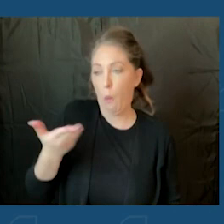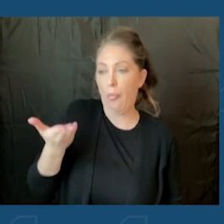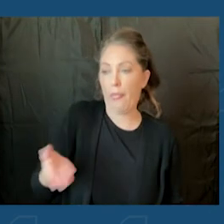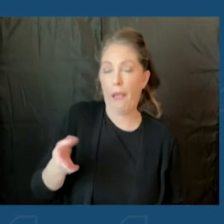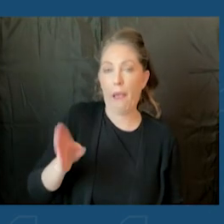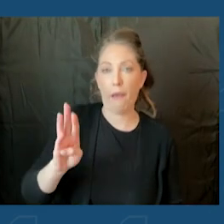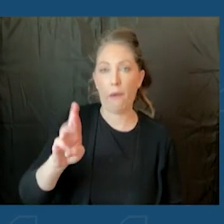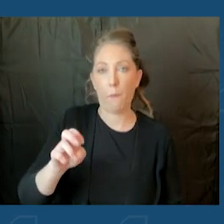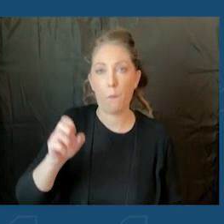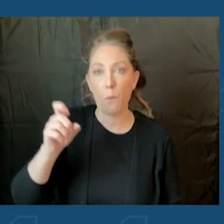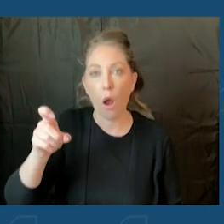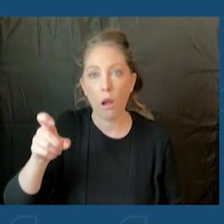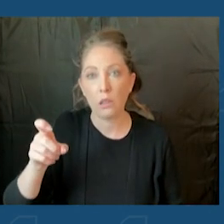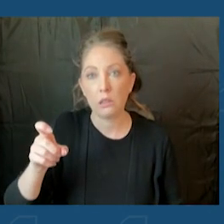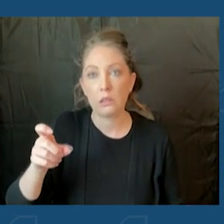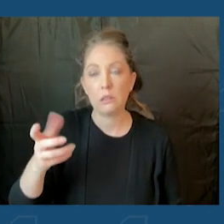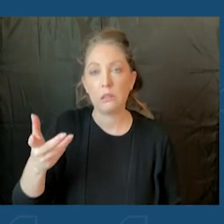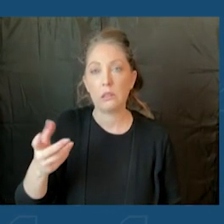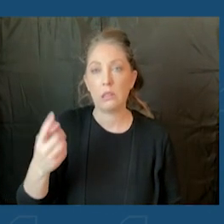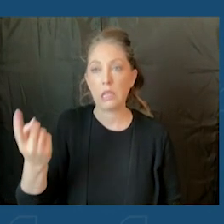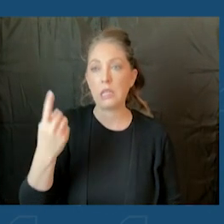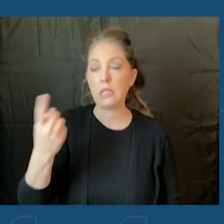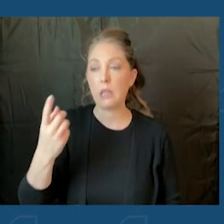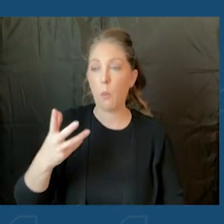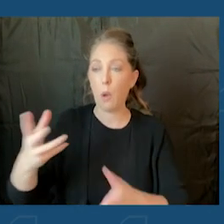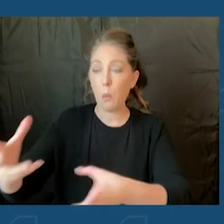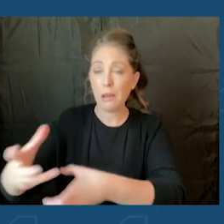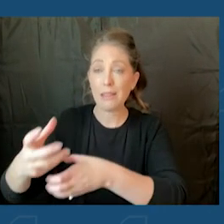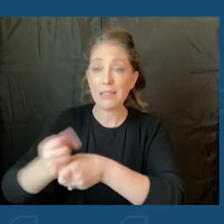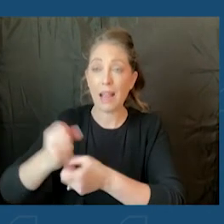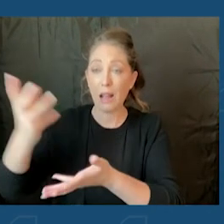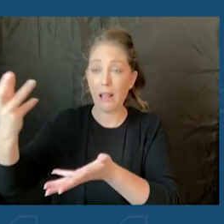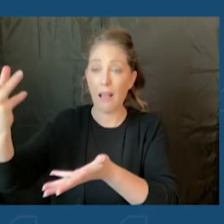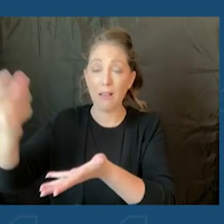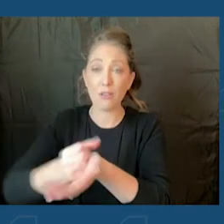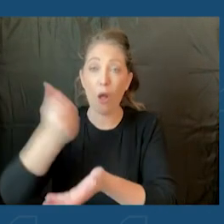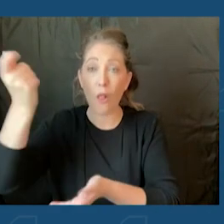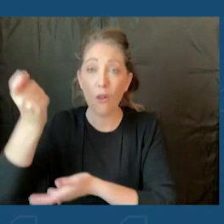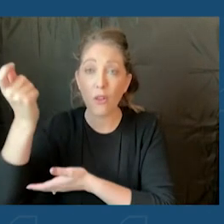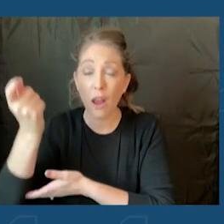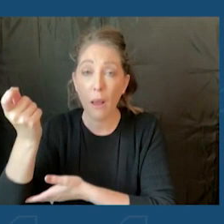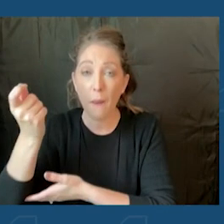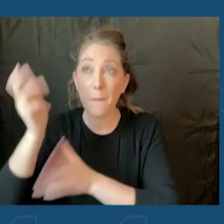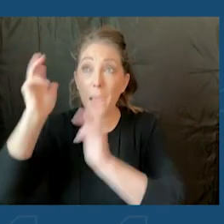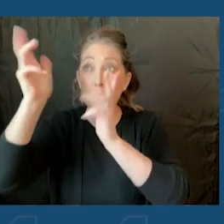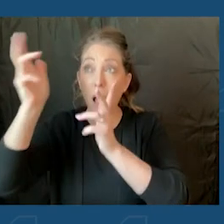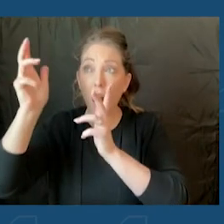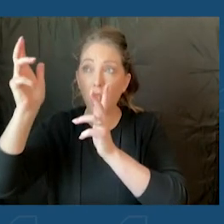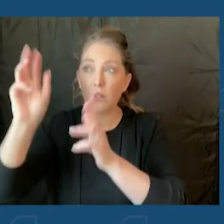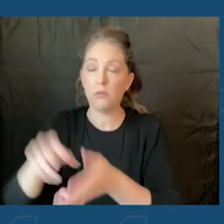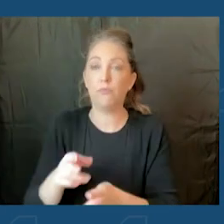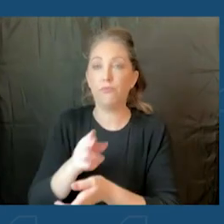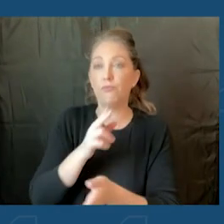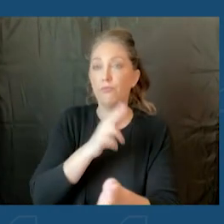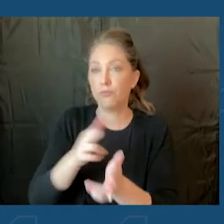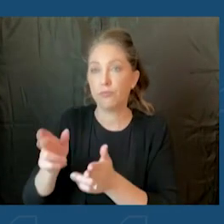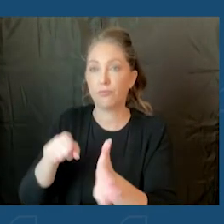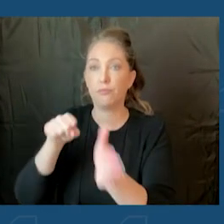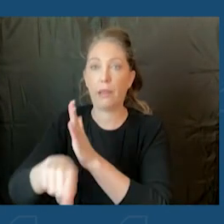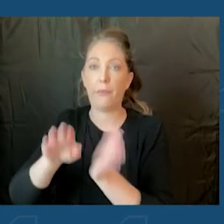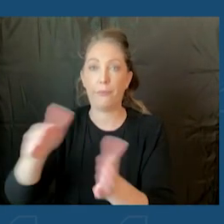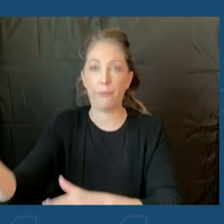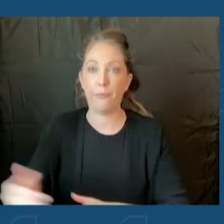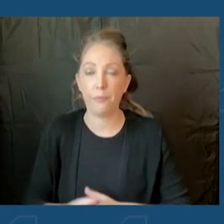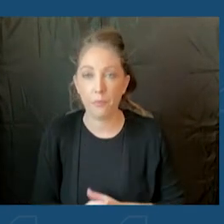Brandon Hendricks, who was getting a scholarship to play basketball at St. John's, was killed. I was there for Amir